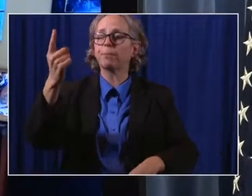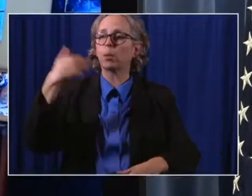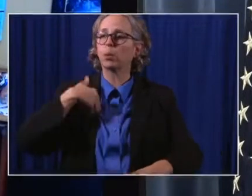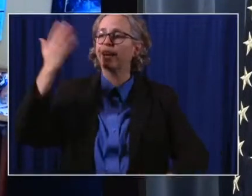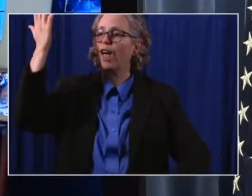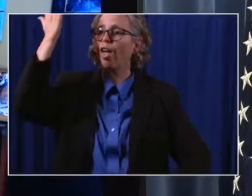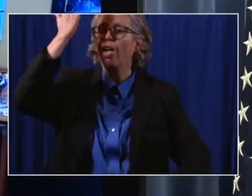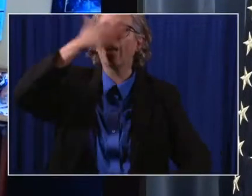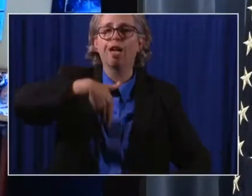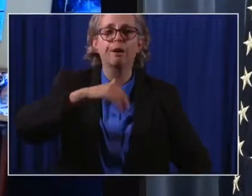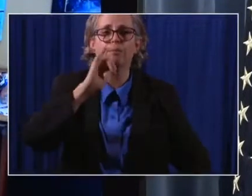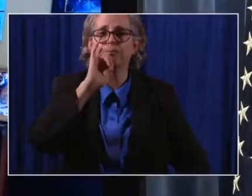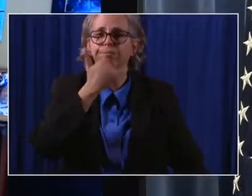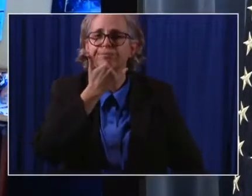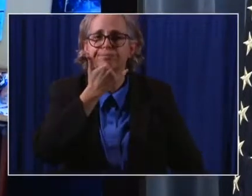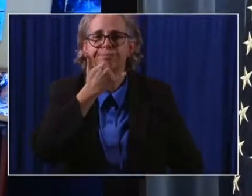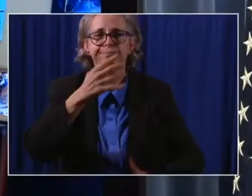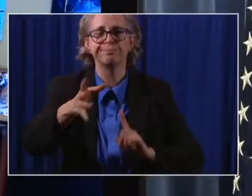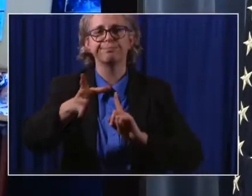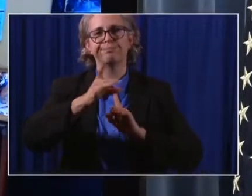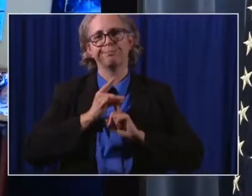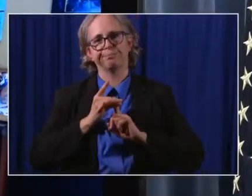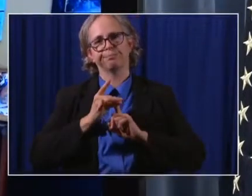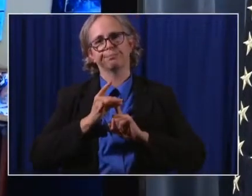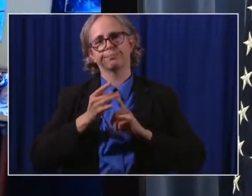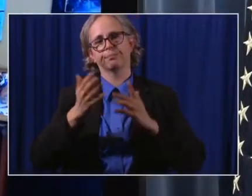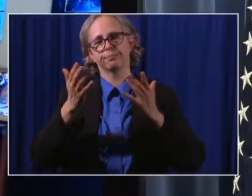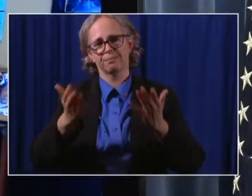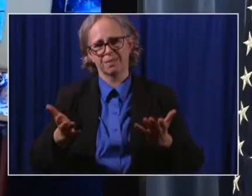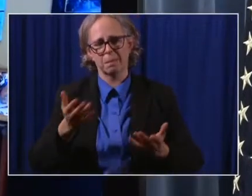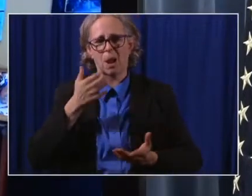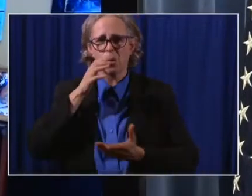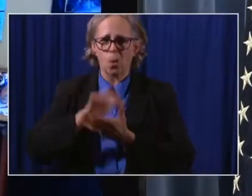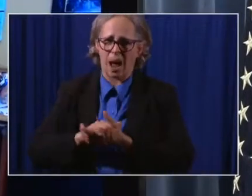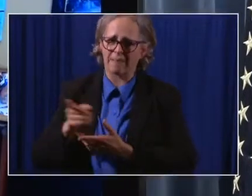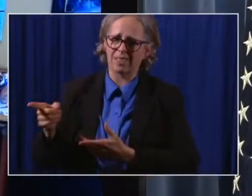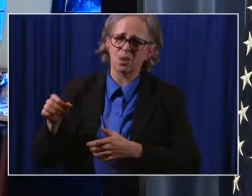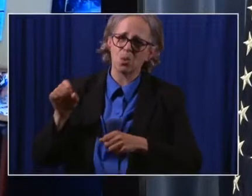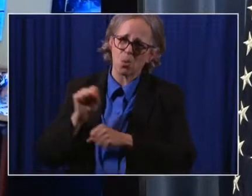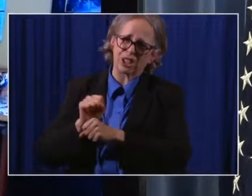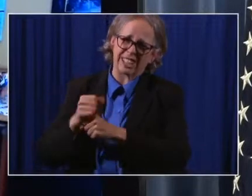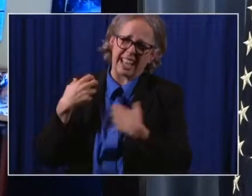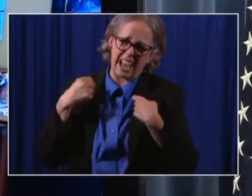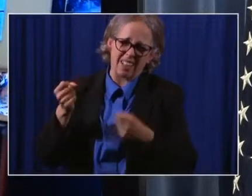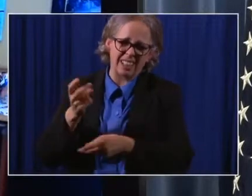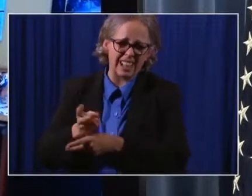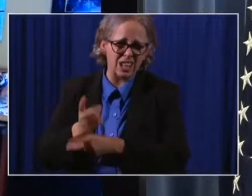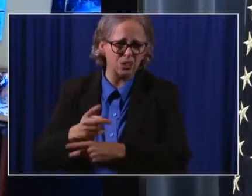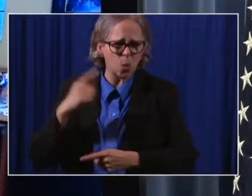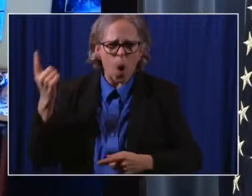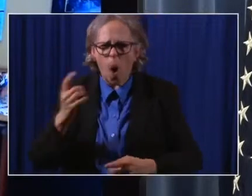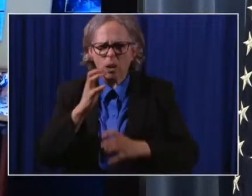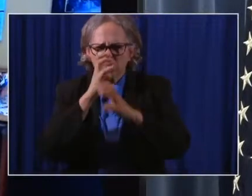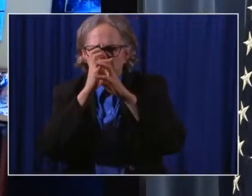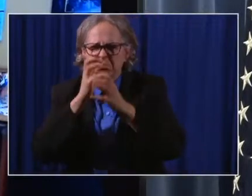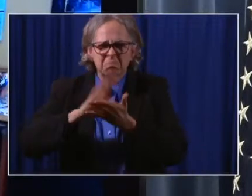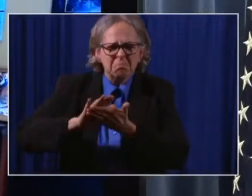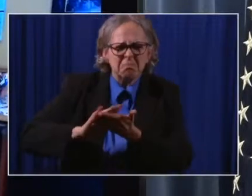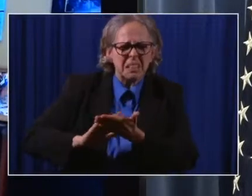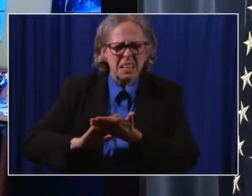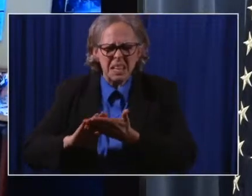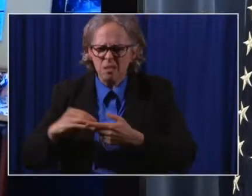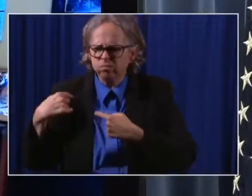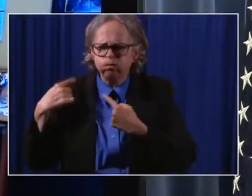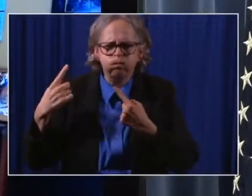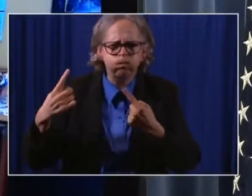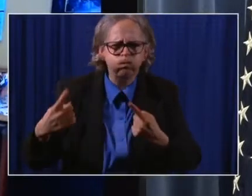in. My wife, again, as a healthcare professional, is very adamant about cleaning and disinfecting and, changing